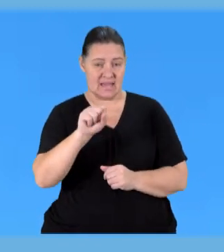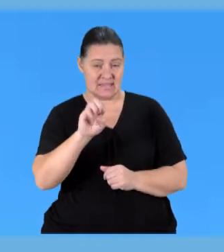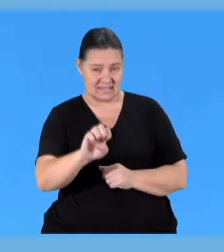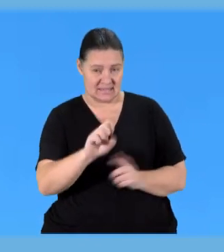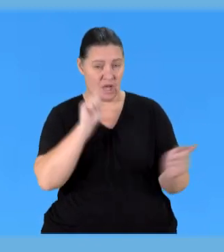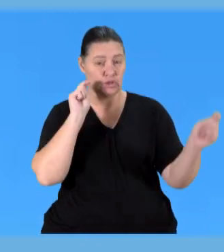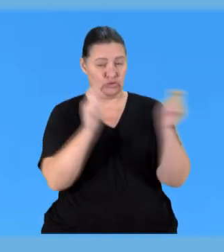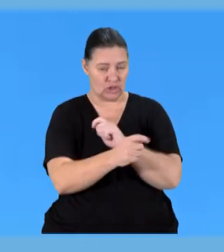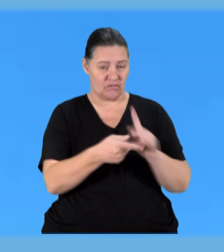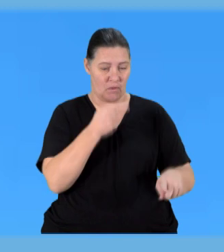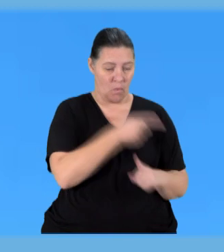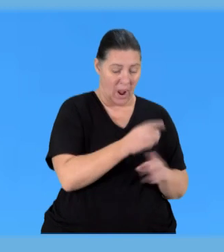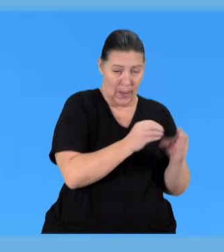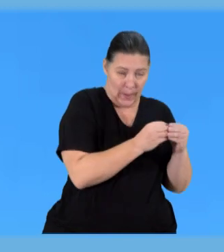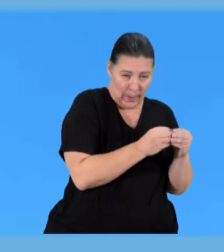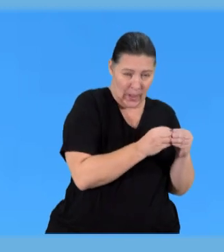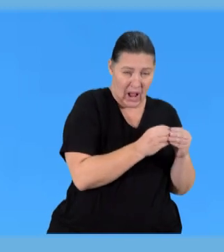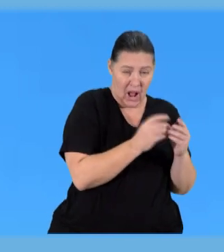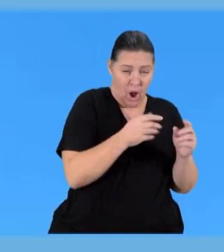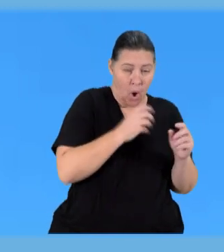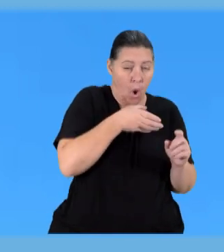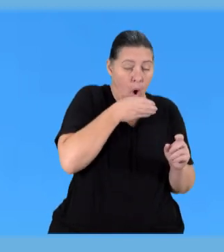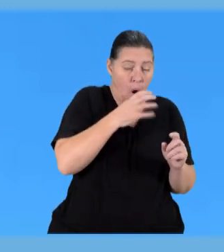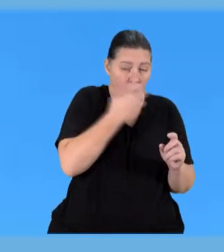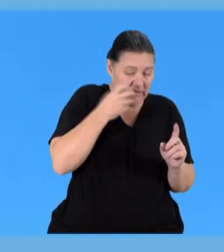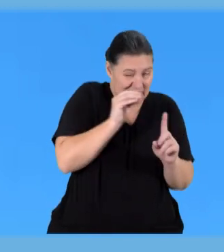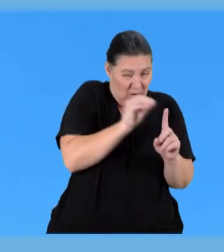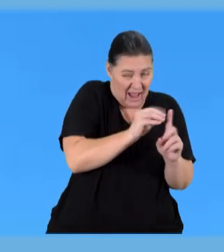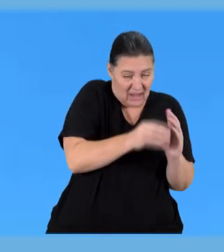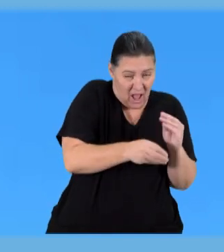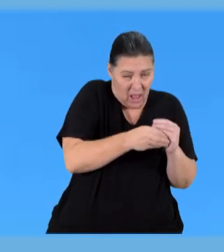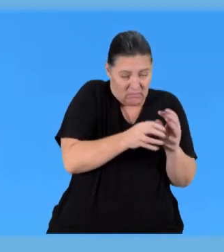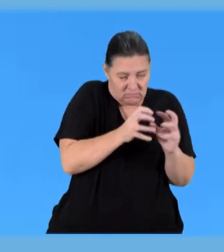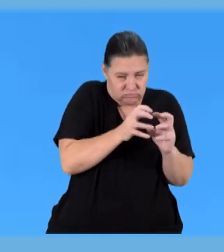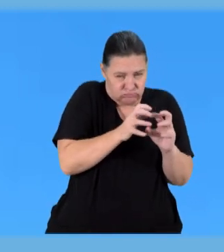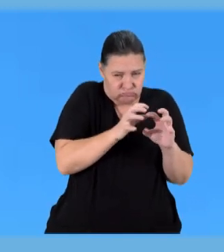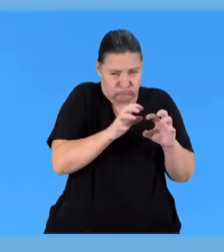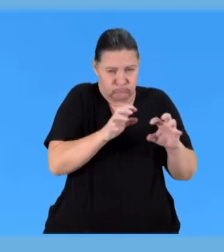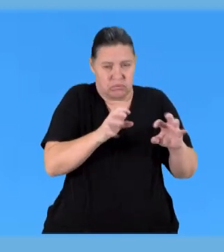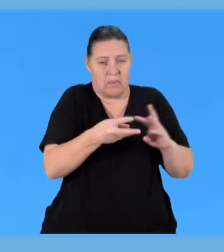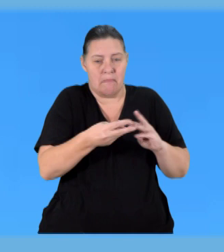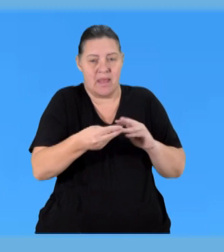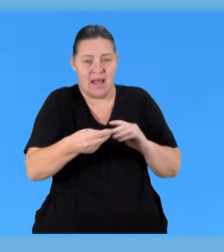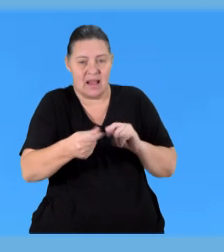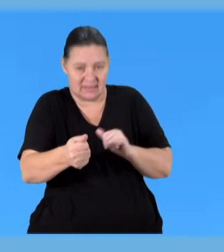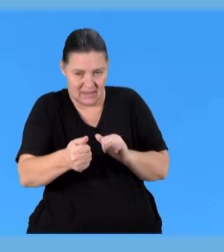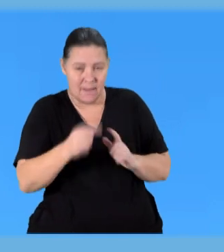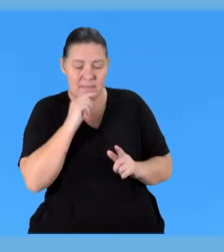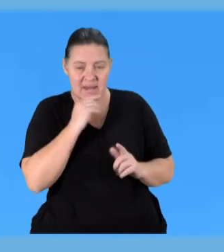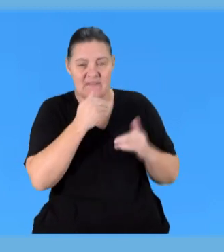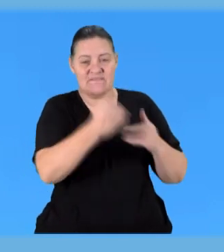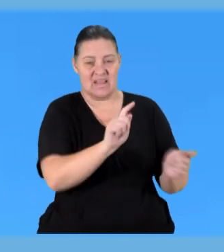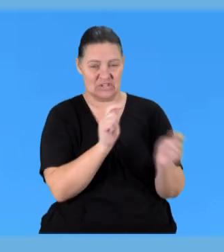point going upwards here, from this point going to this temperature here, that solid has changed into a liquid.